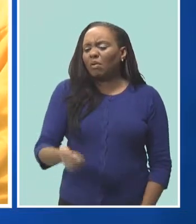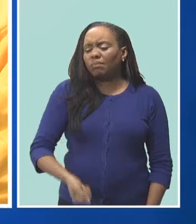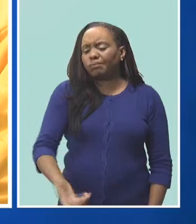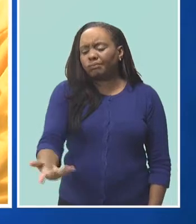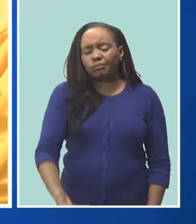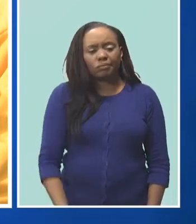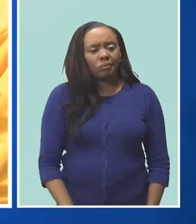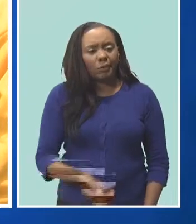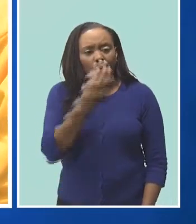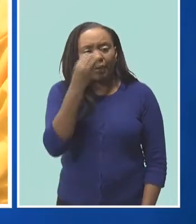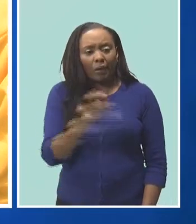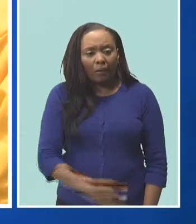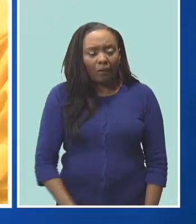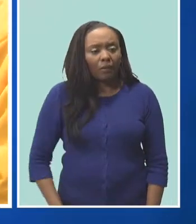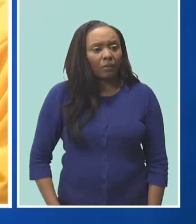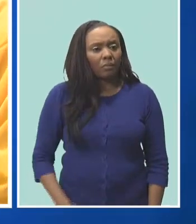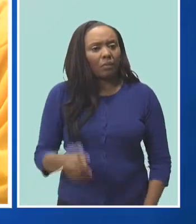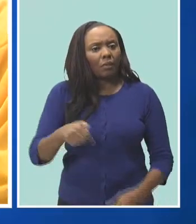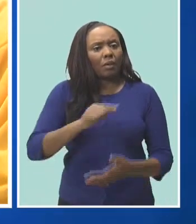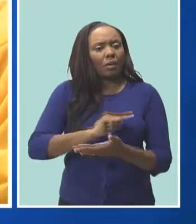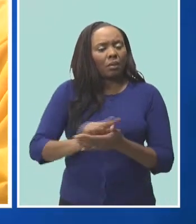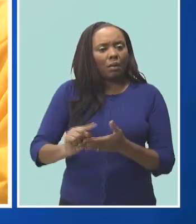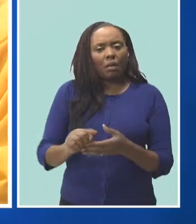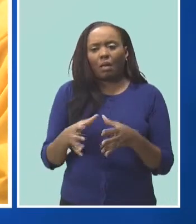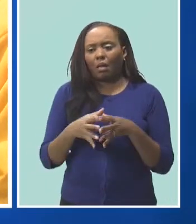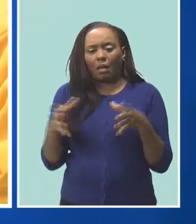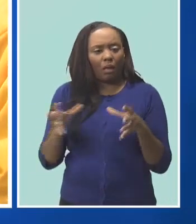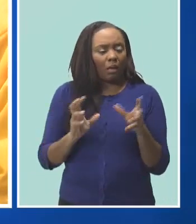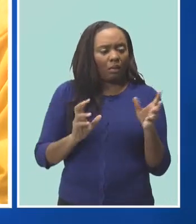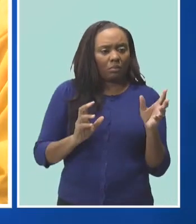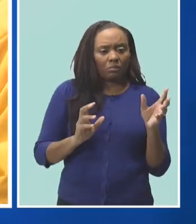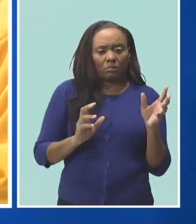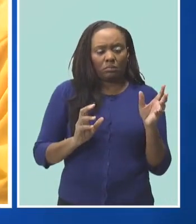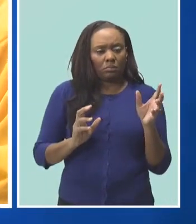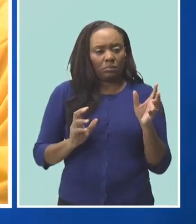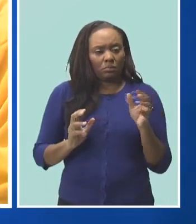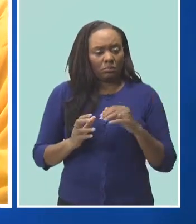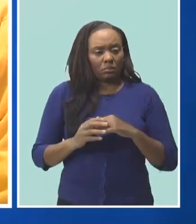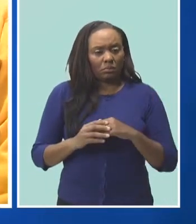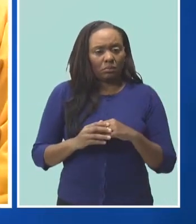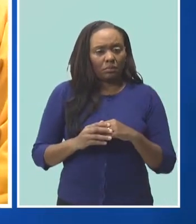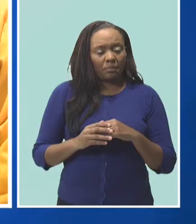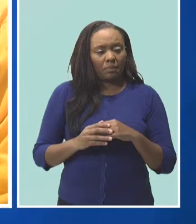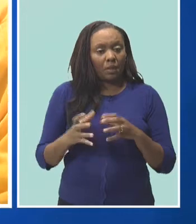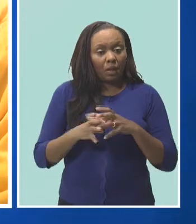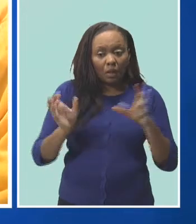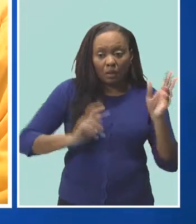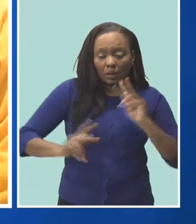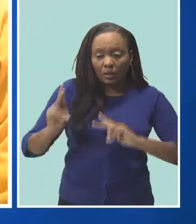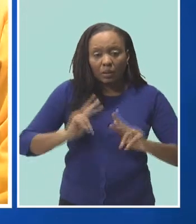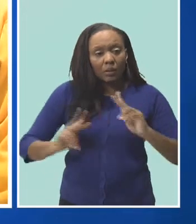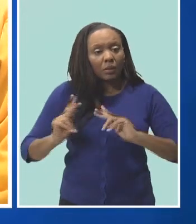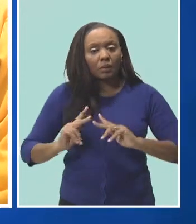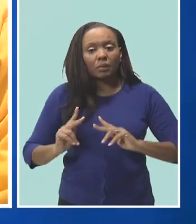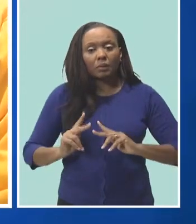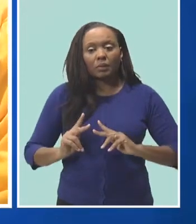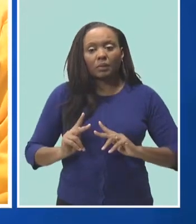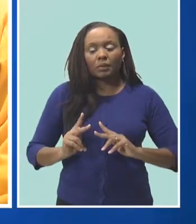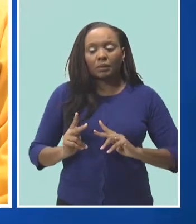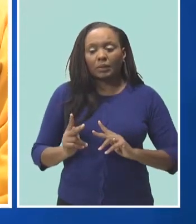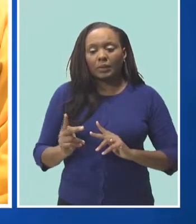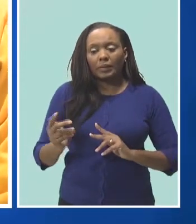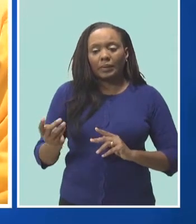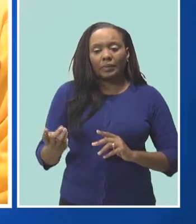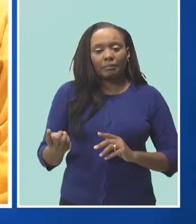As a matter of fact, just this week we had a number of members of the public who came in and said that they